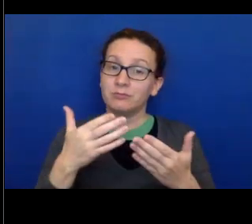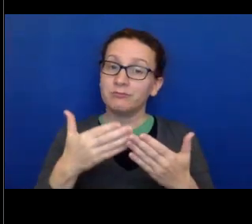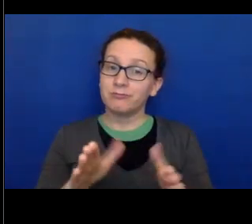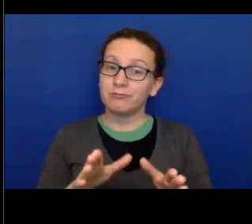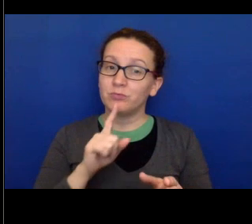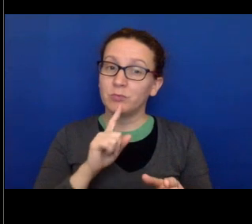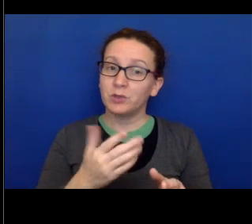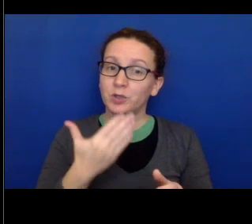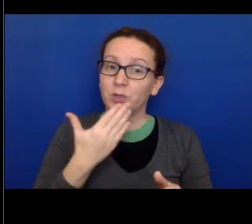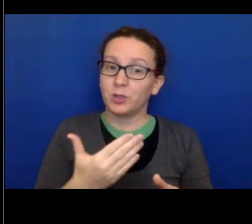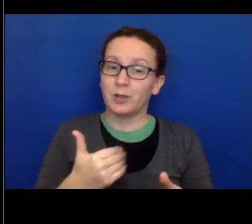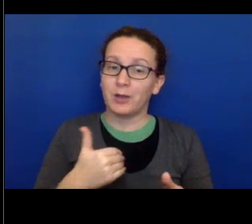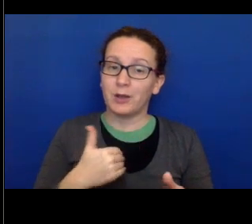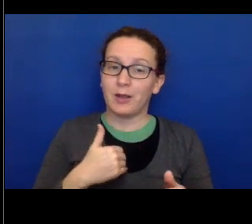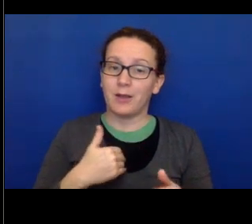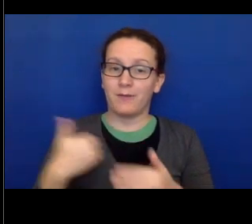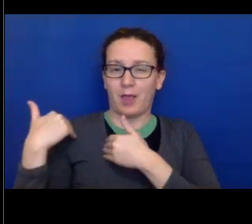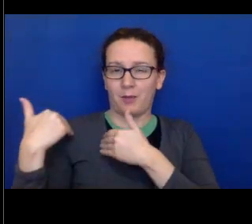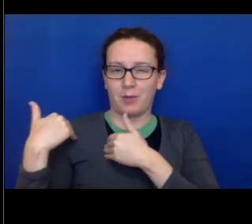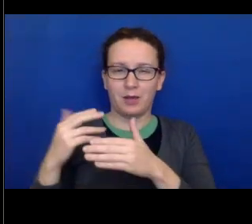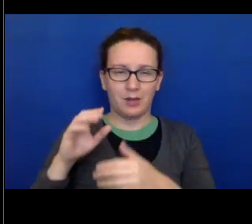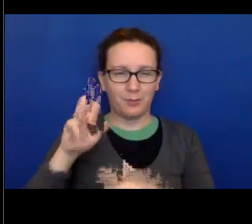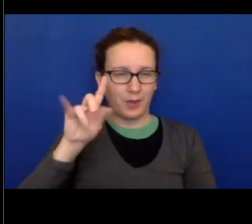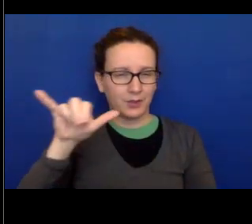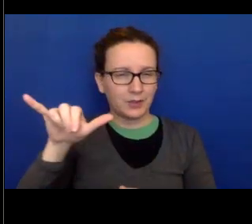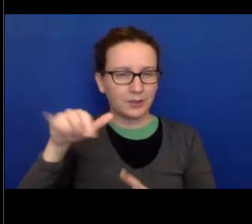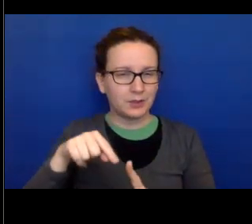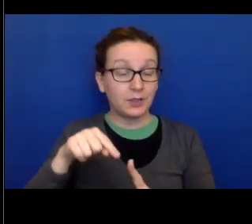to have an accountability buddy if you have